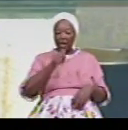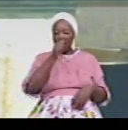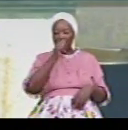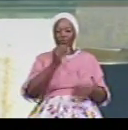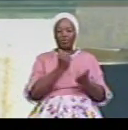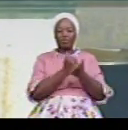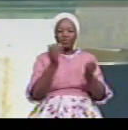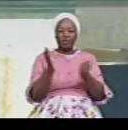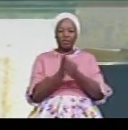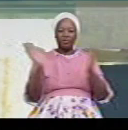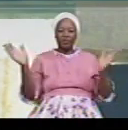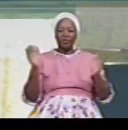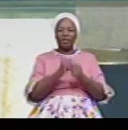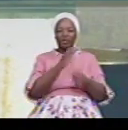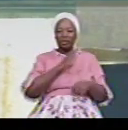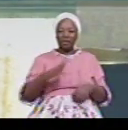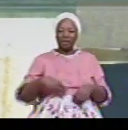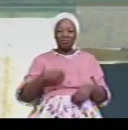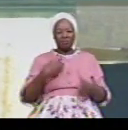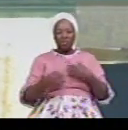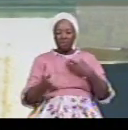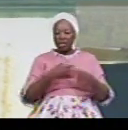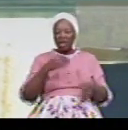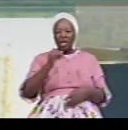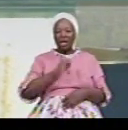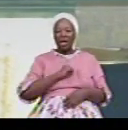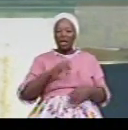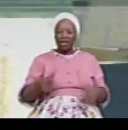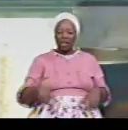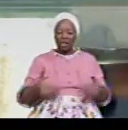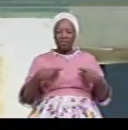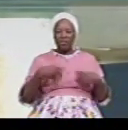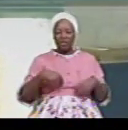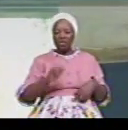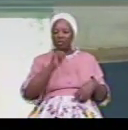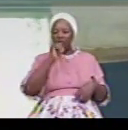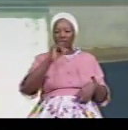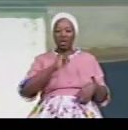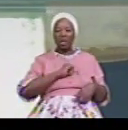I live, yet not I, but Christ